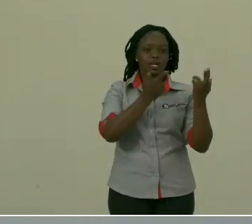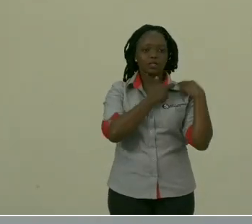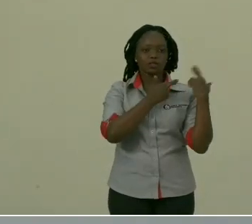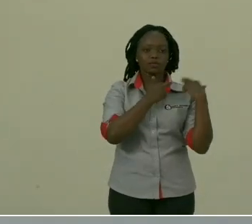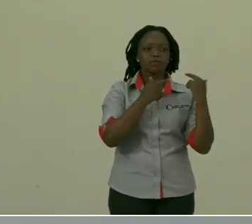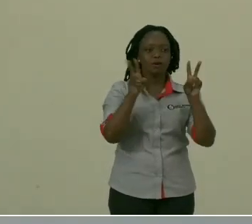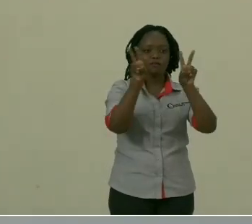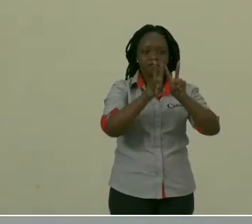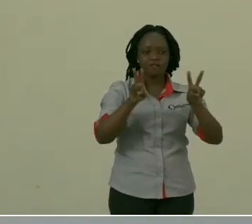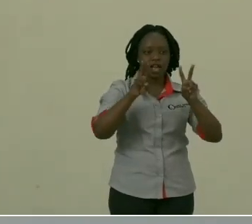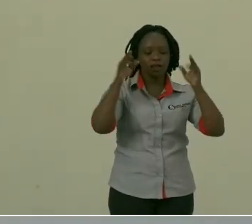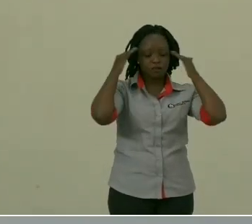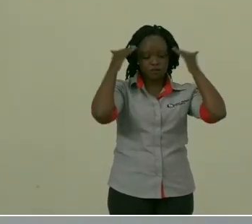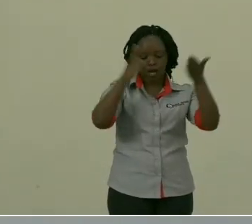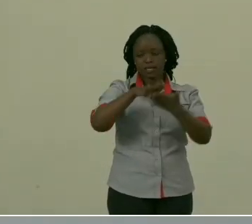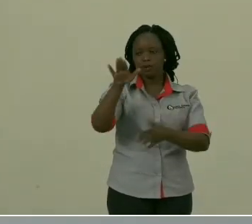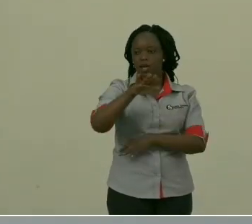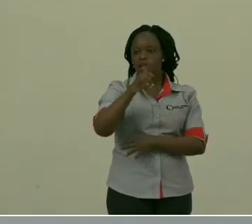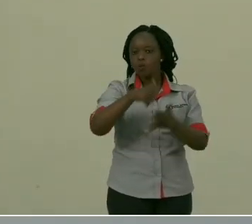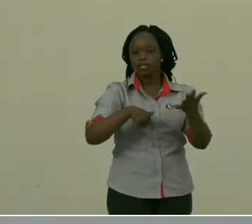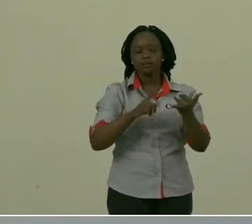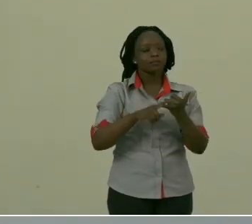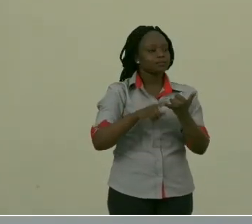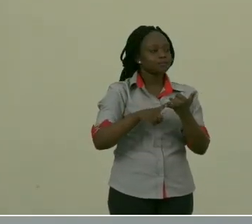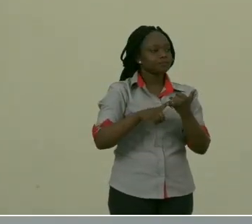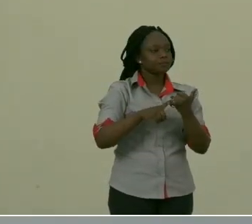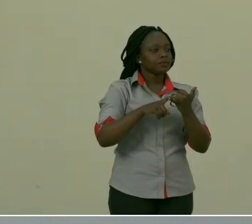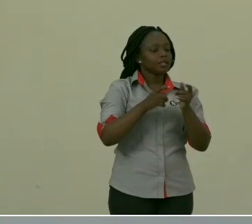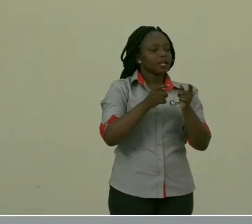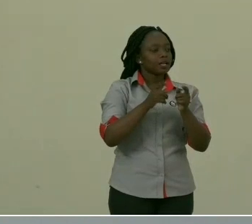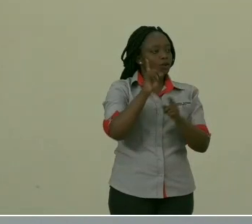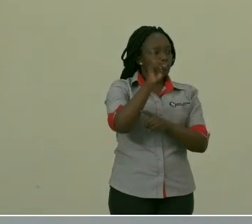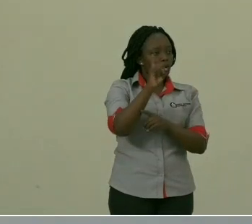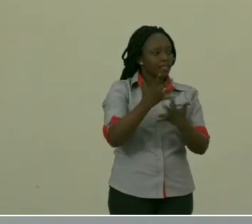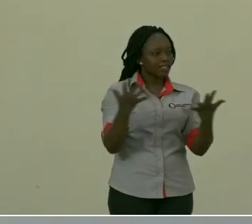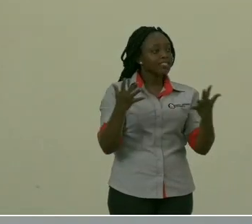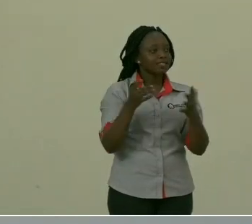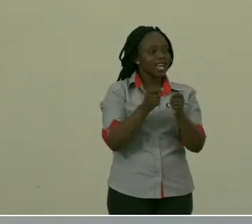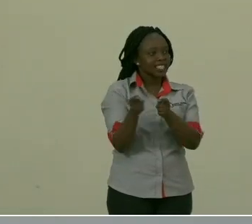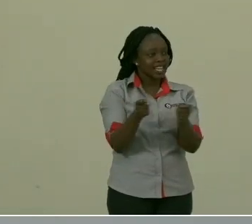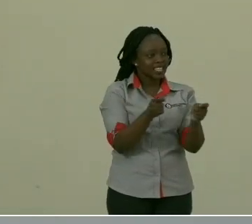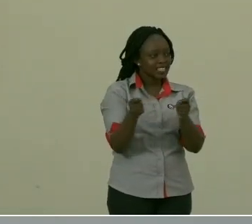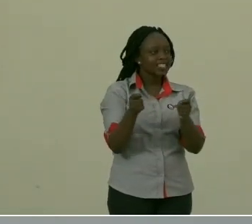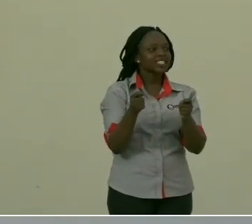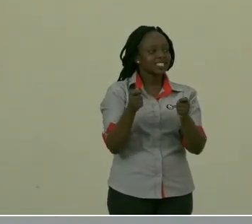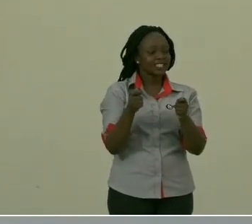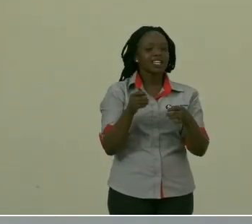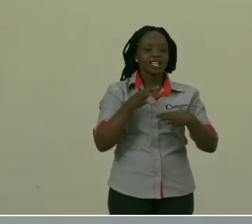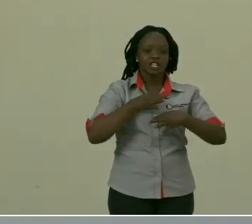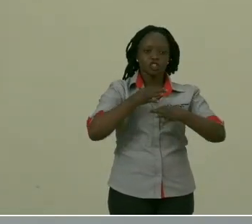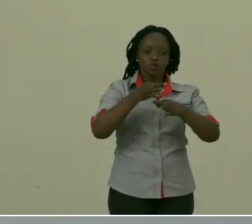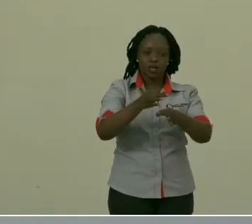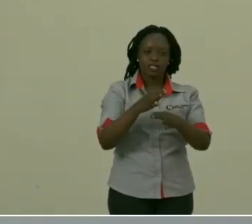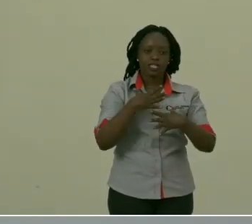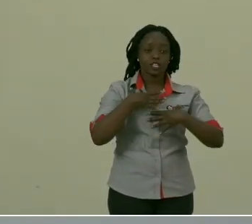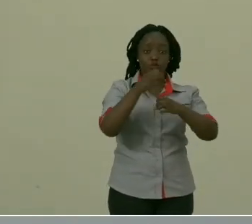KRA is being tex. One of them, tex means being trustworthy.